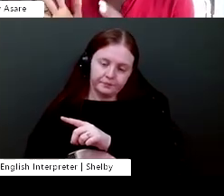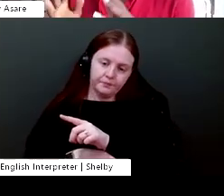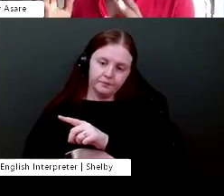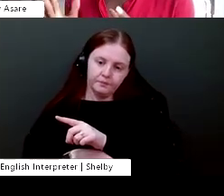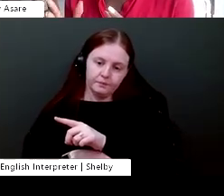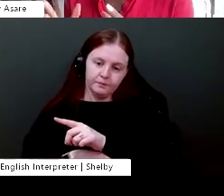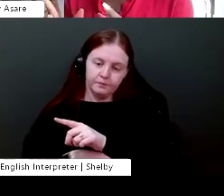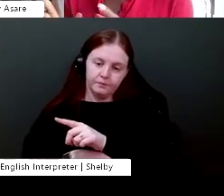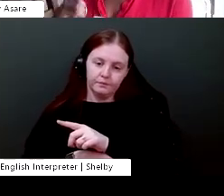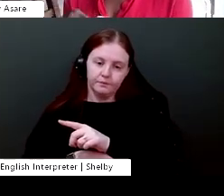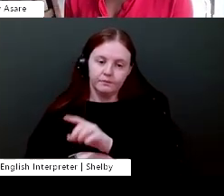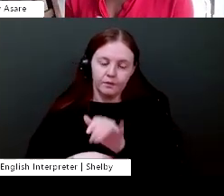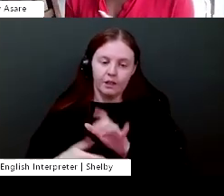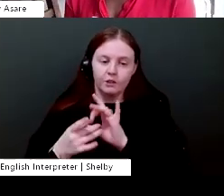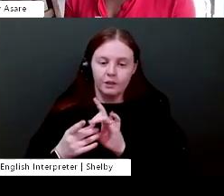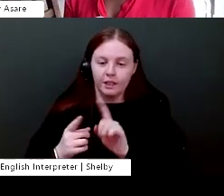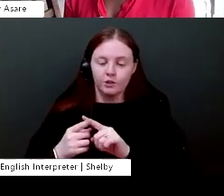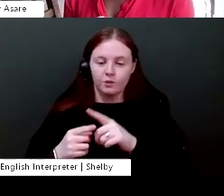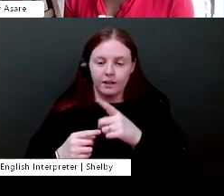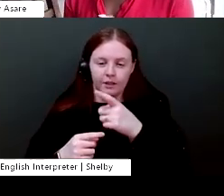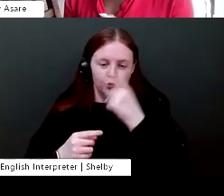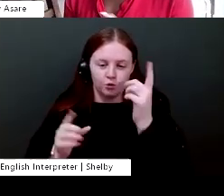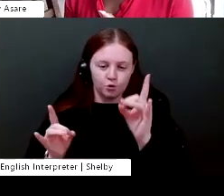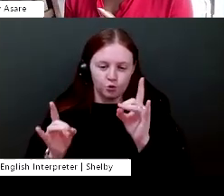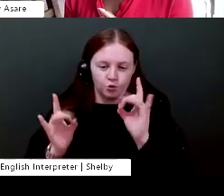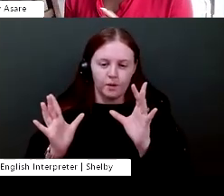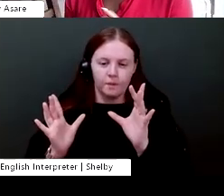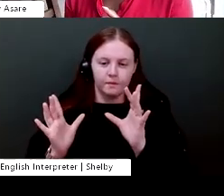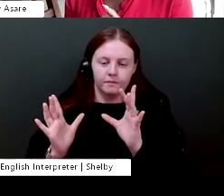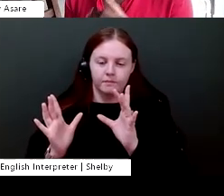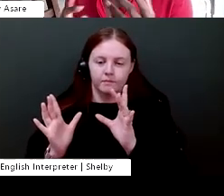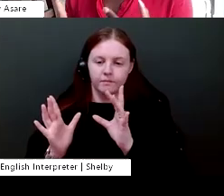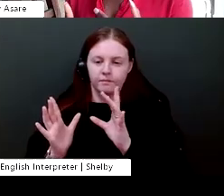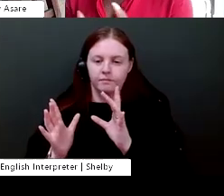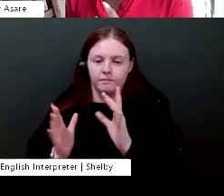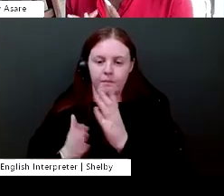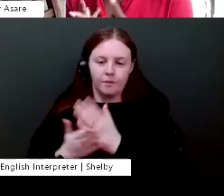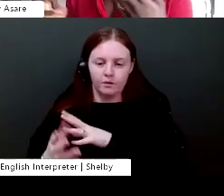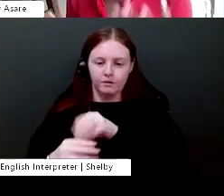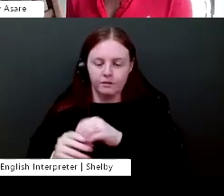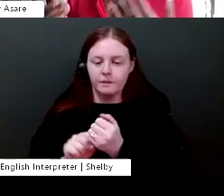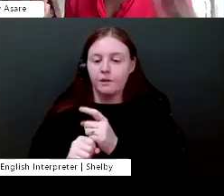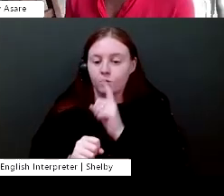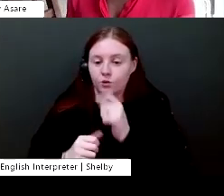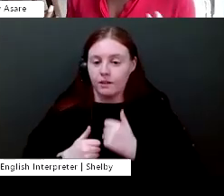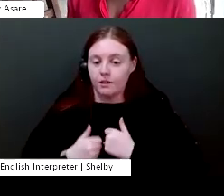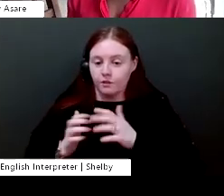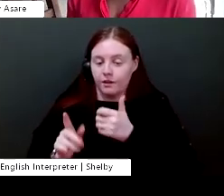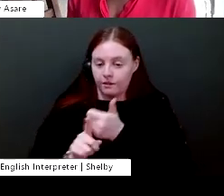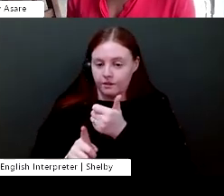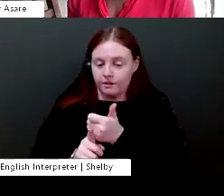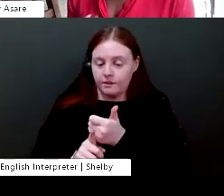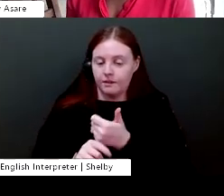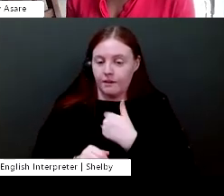trauma and violence informed components to really ensure that survivors can report better mental and